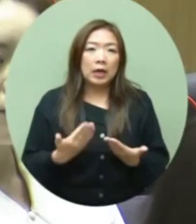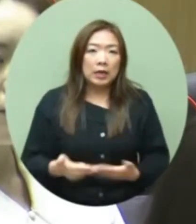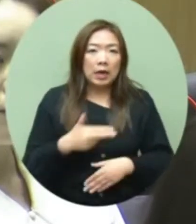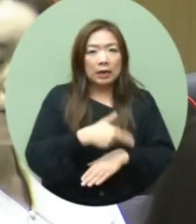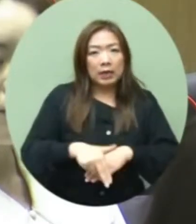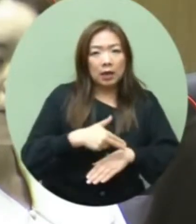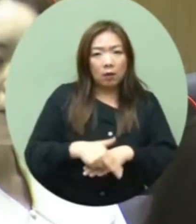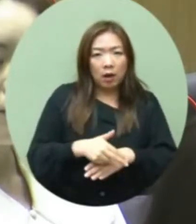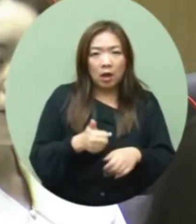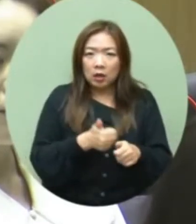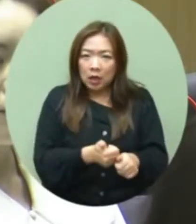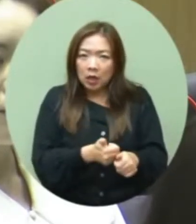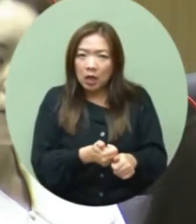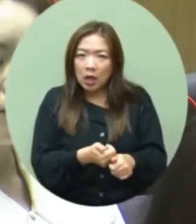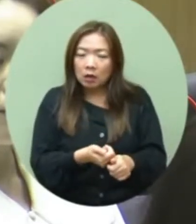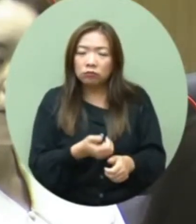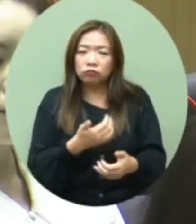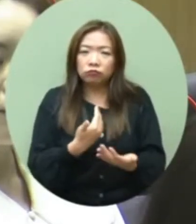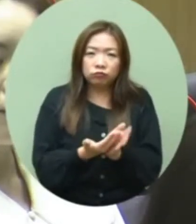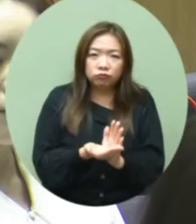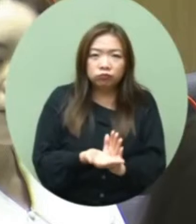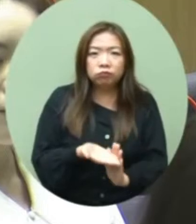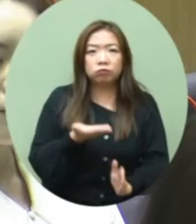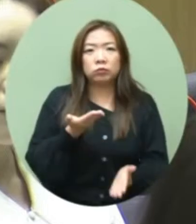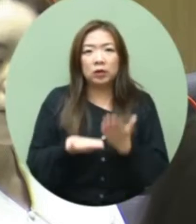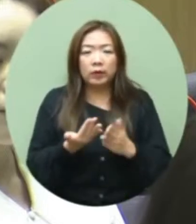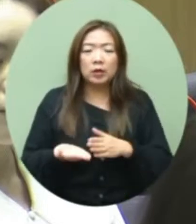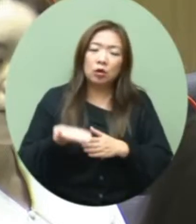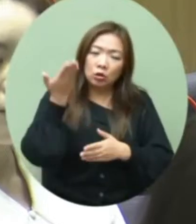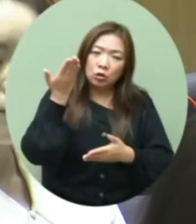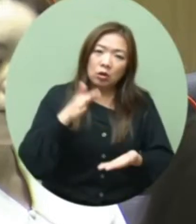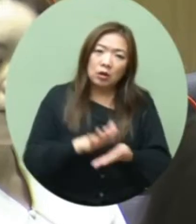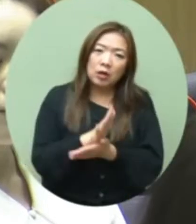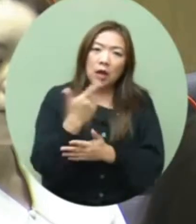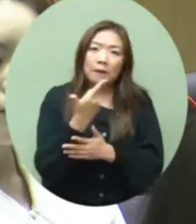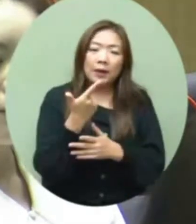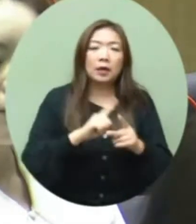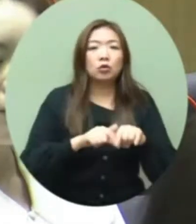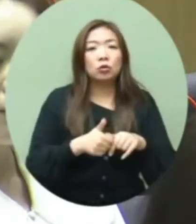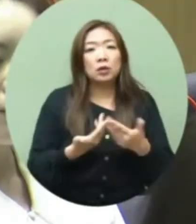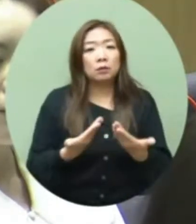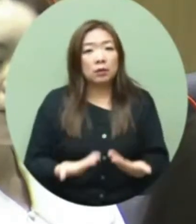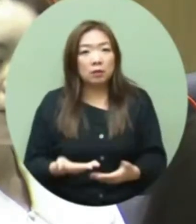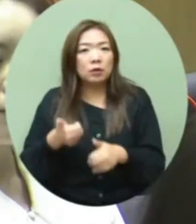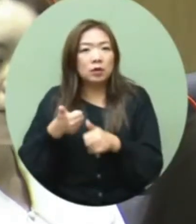and reform. What we see are existing measures